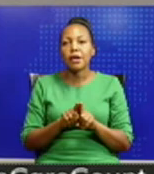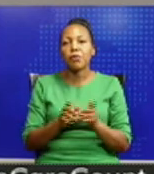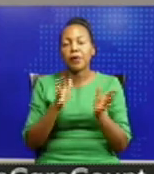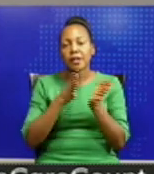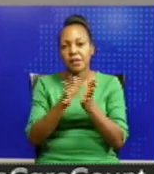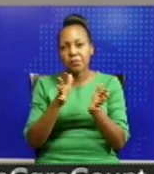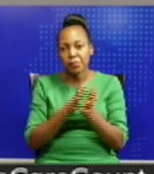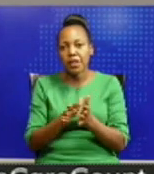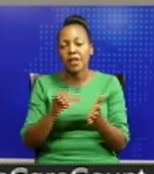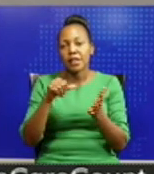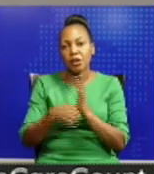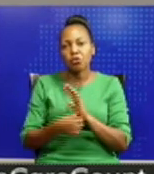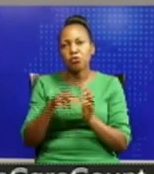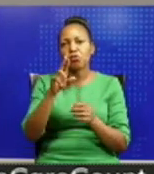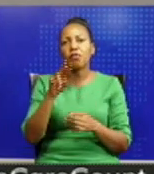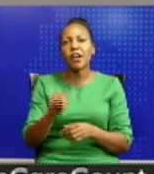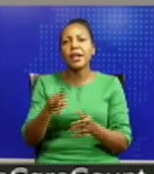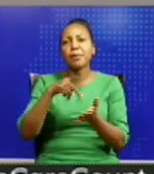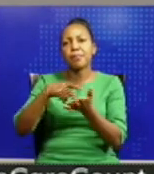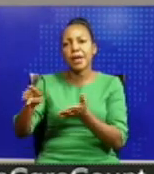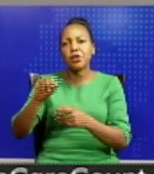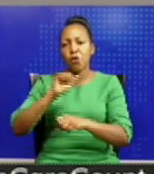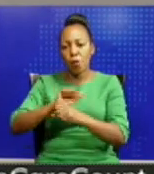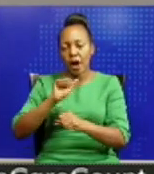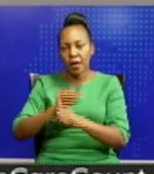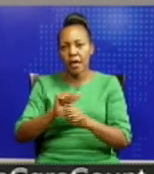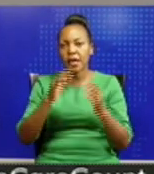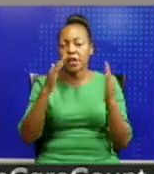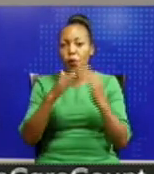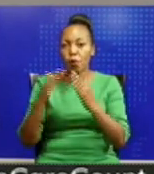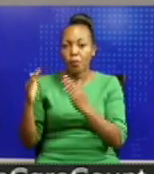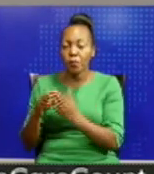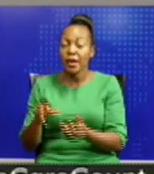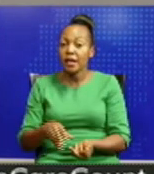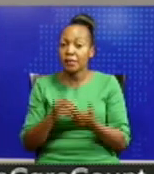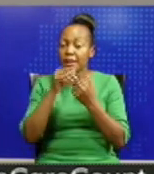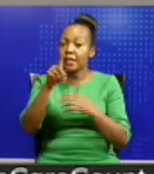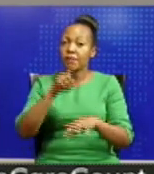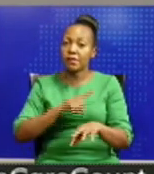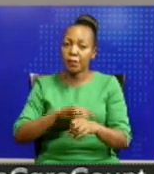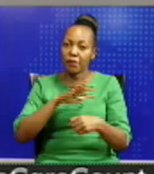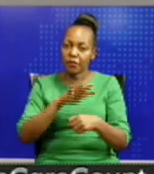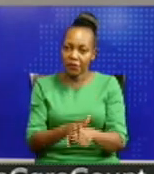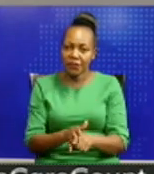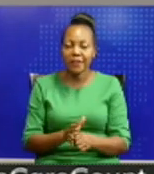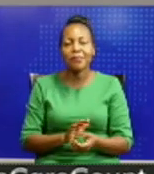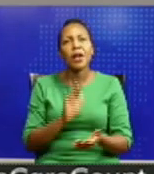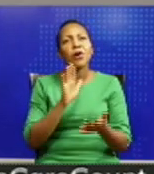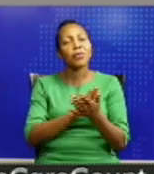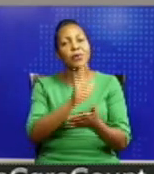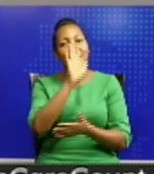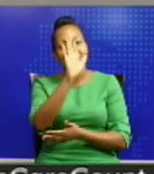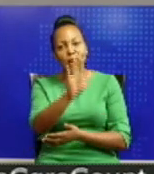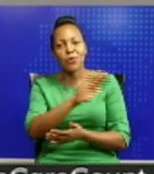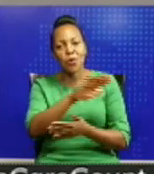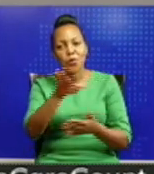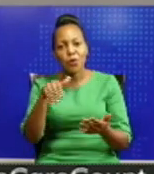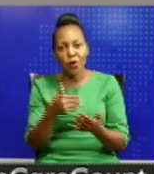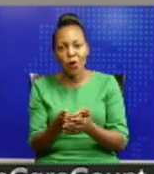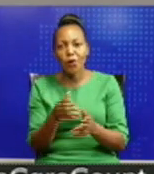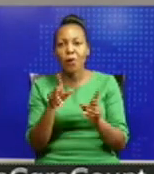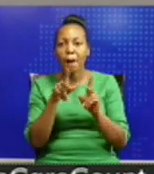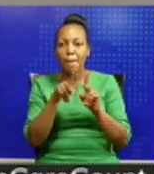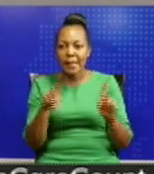expand more on the issue of unpaid care and domestic work, especially during the COVID-19 pandemic. A very good afternoon,